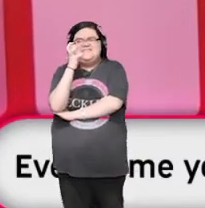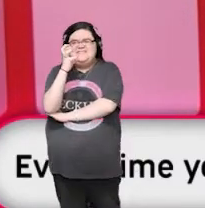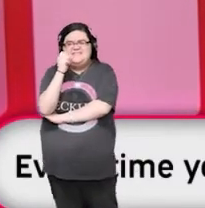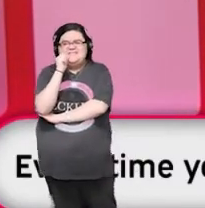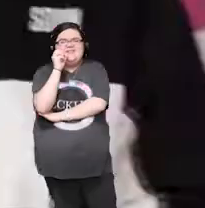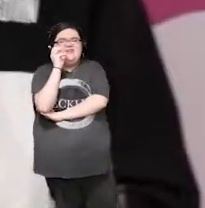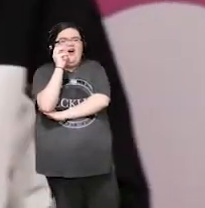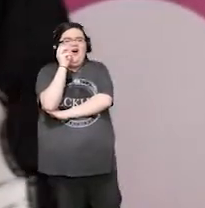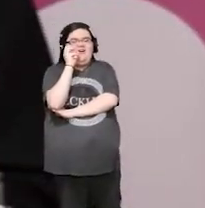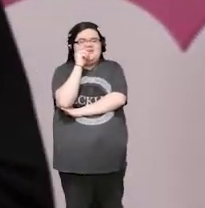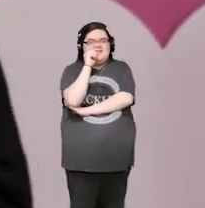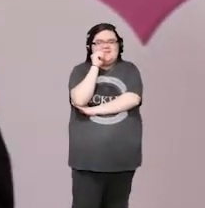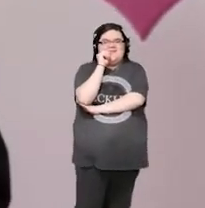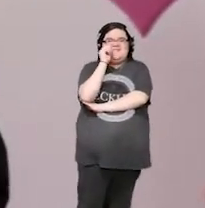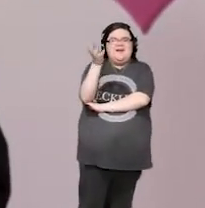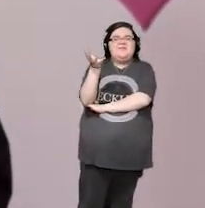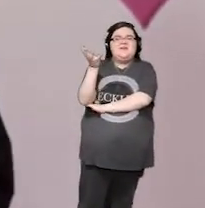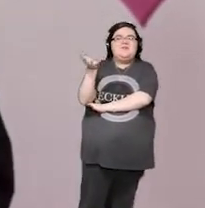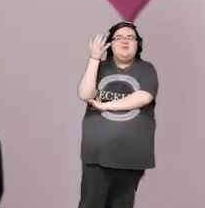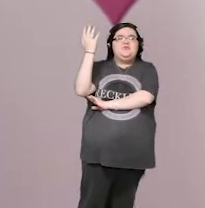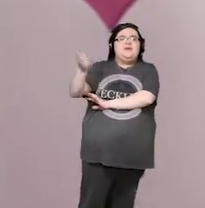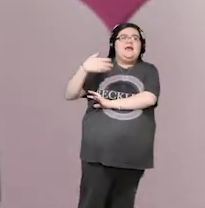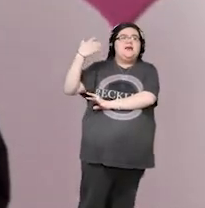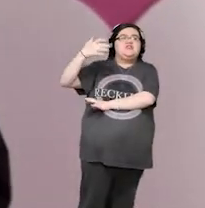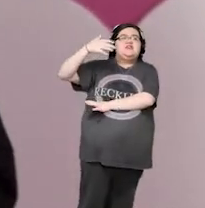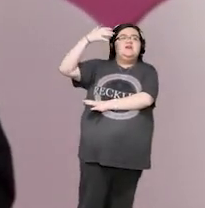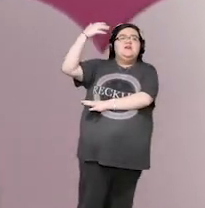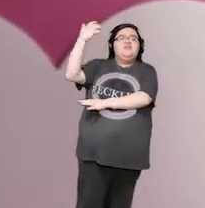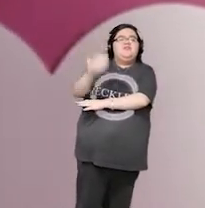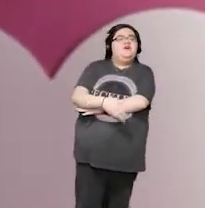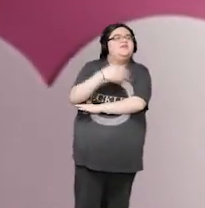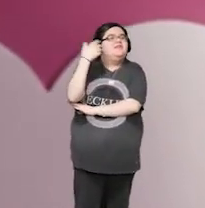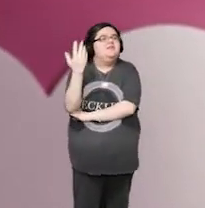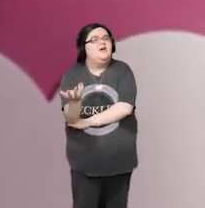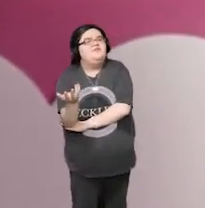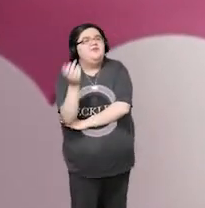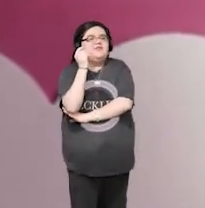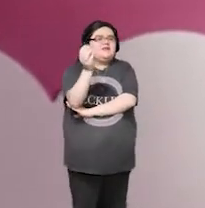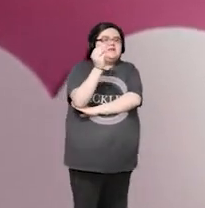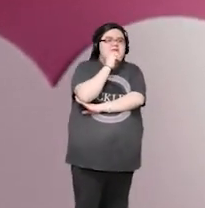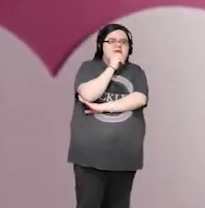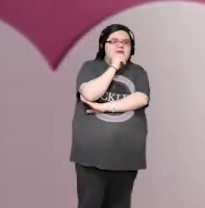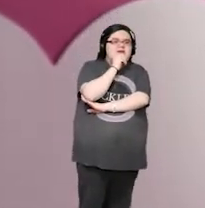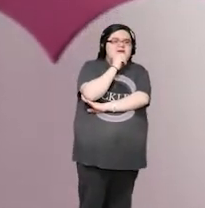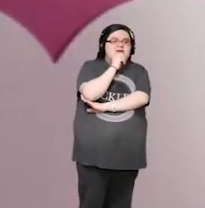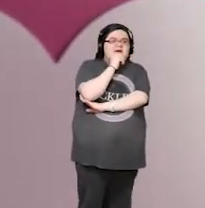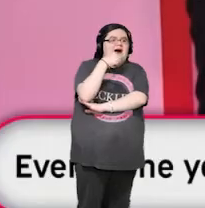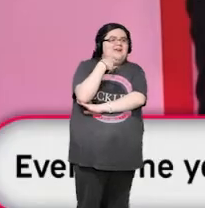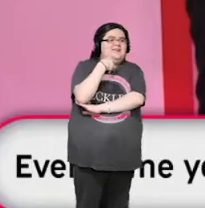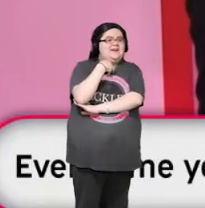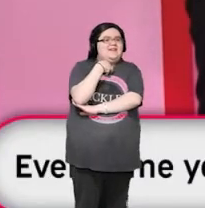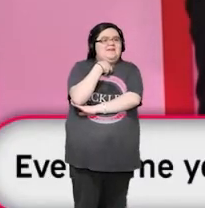It would kill it. It would be funny. I'm not gonna lie. This is hard because it's like, well, how many times do you really actually fall in love though? That's the thing.